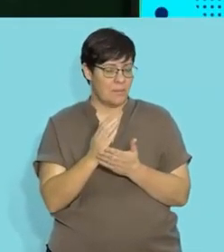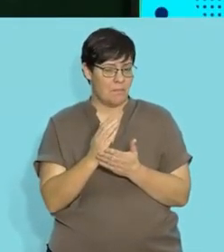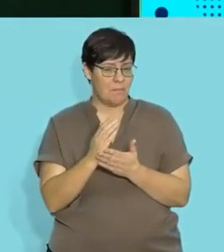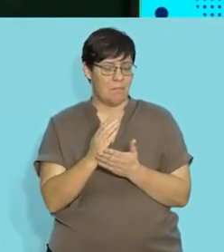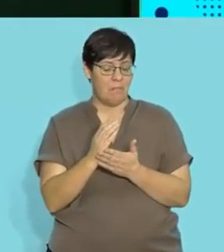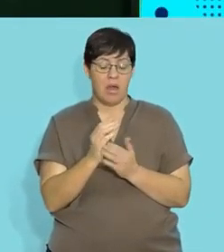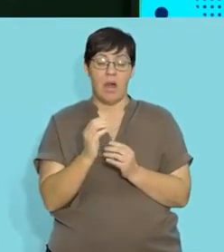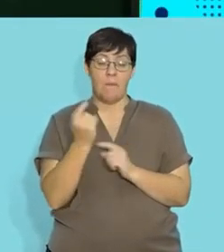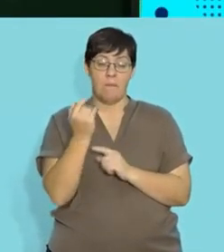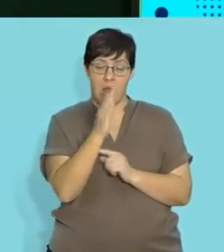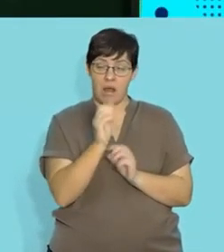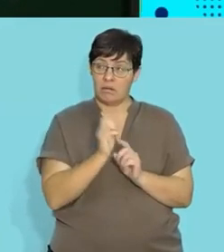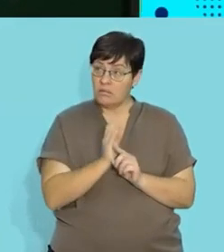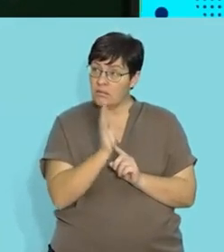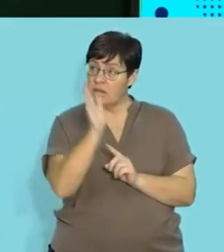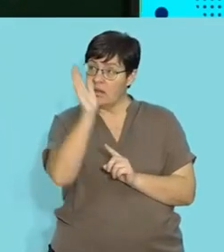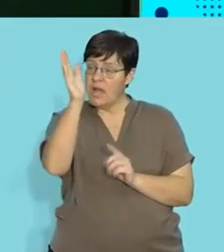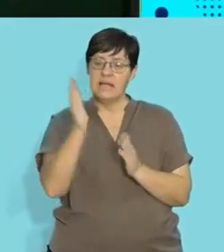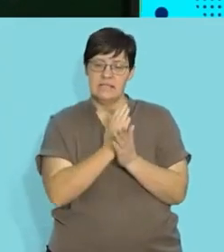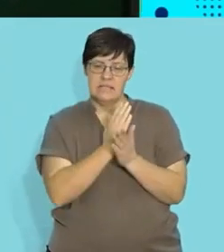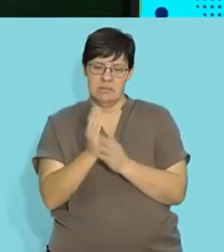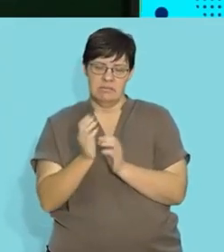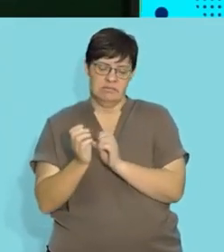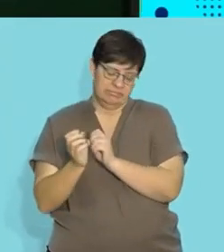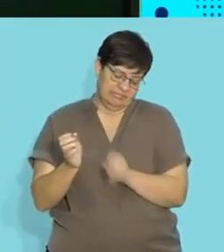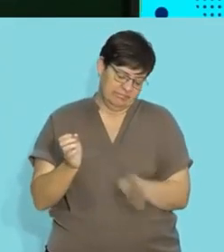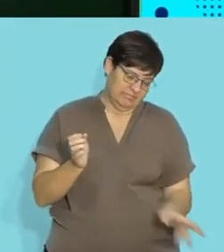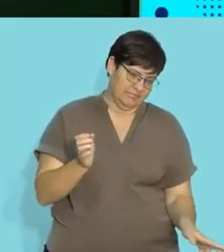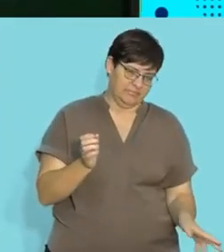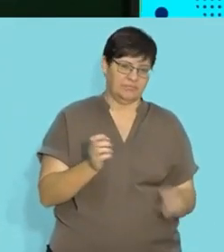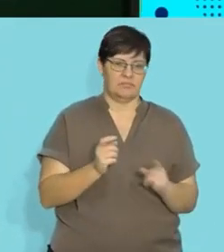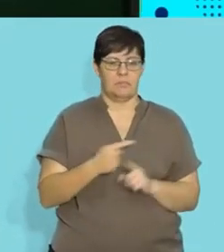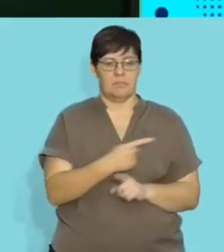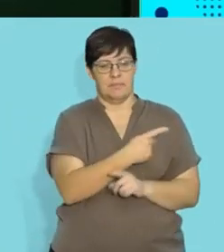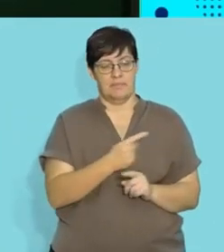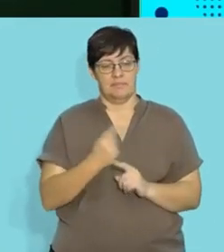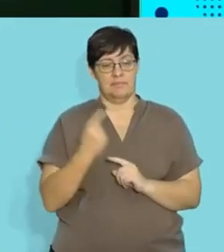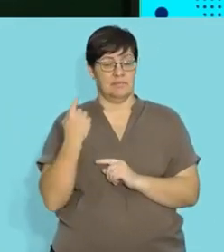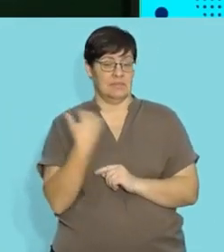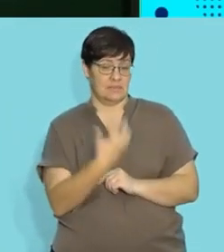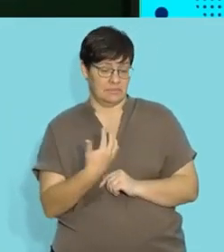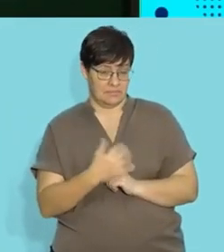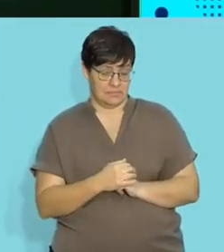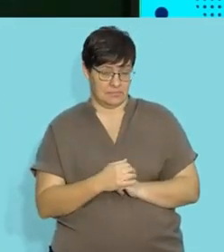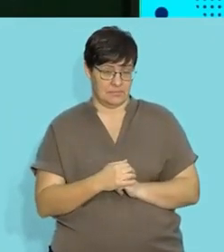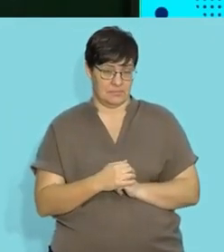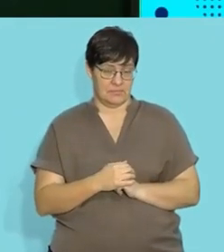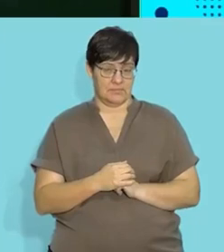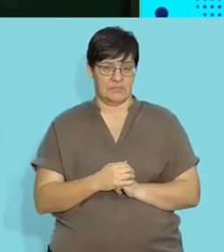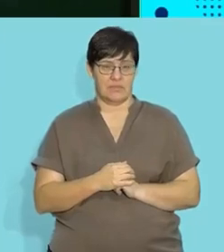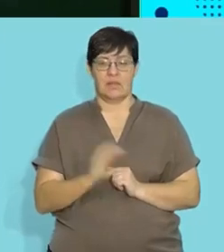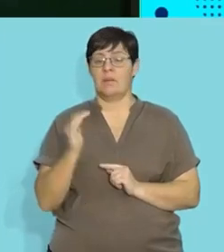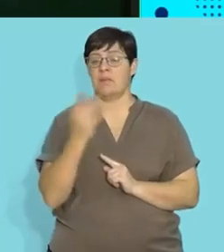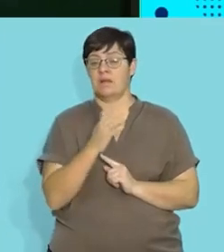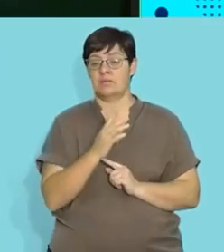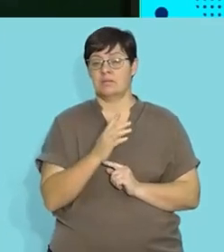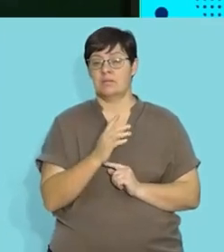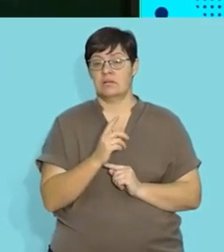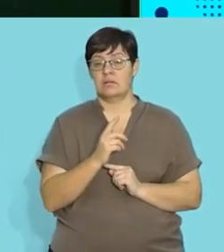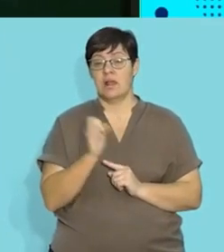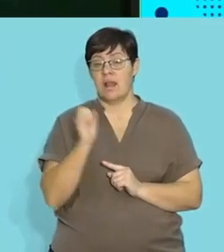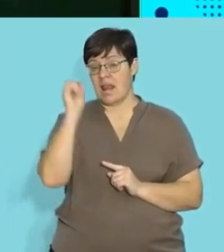towards the stimulus and parts of a plant that grow away from a stimulus. A typical example would be that when a plant grows